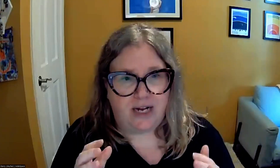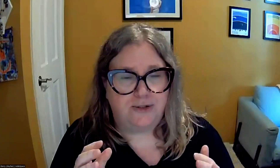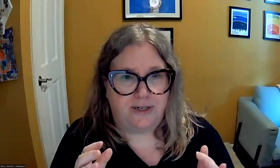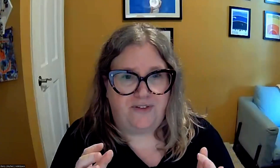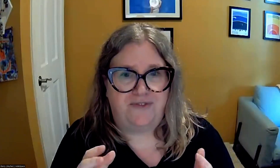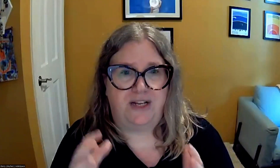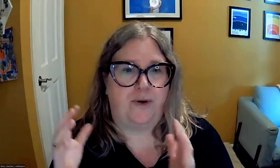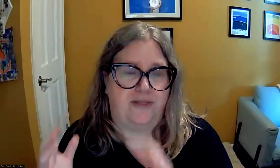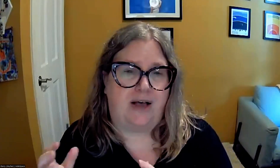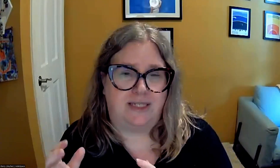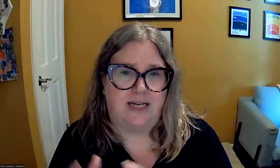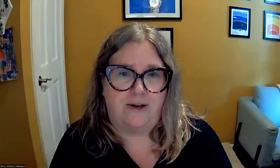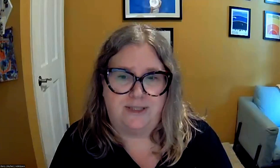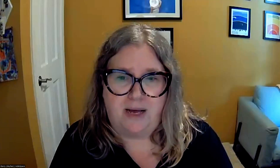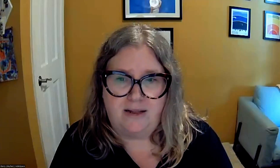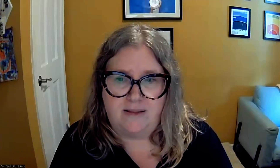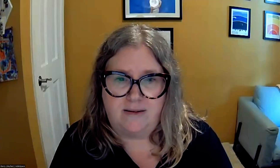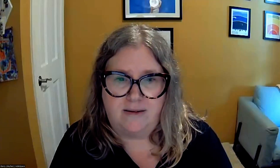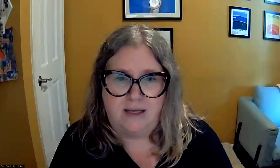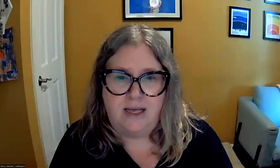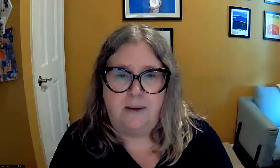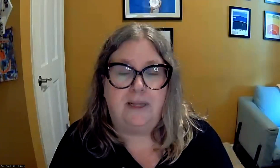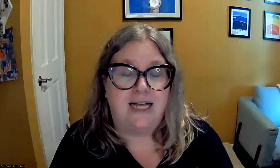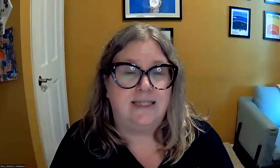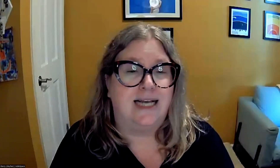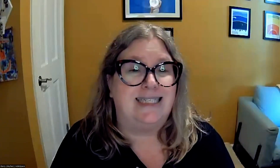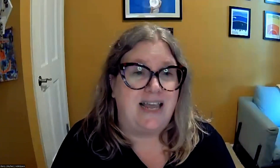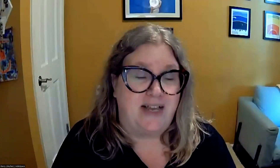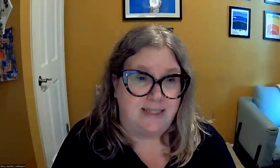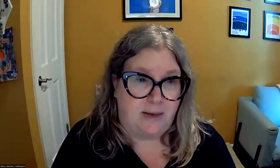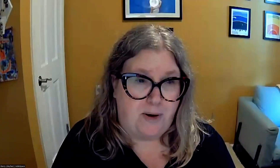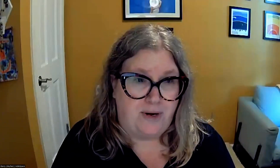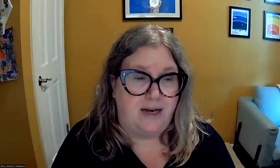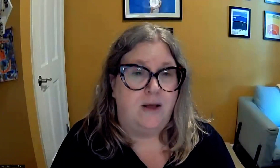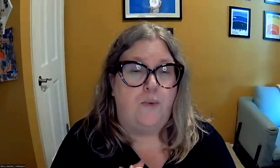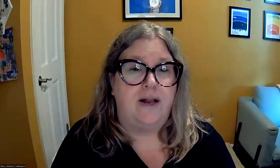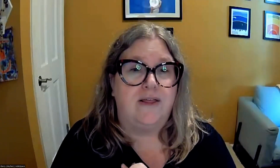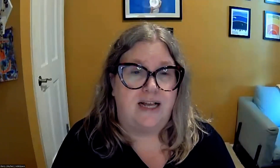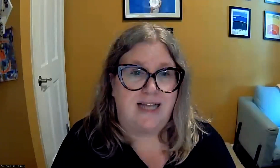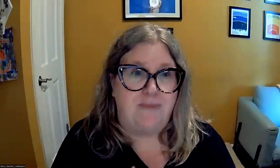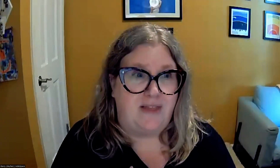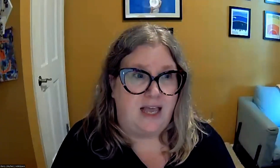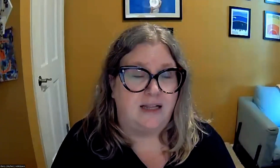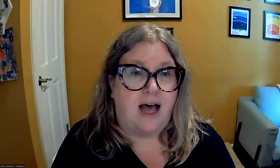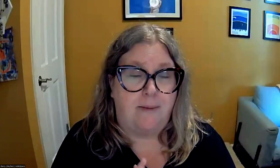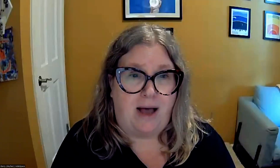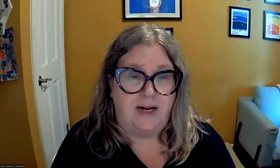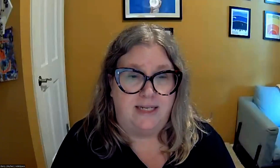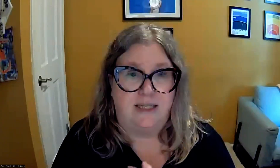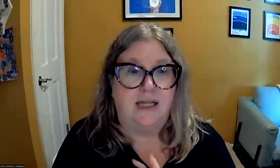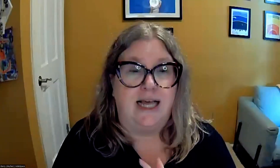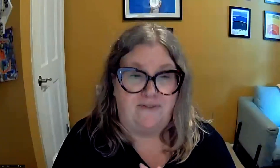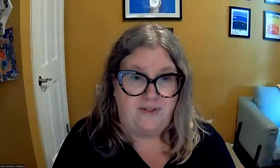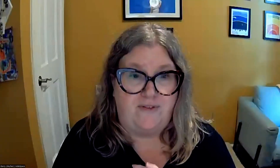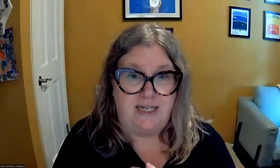$500, $750, or $1,000 a month, plus a savings component. One of the things I've been thinking a lot about